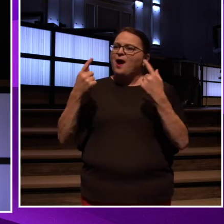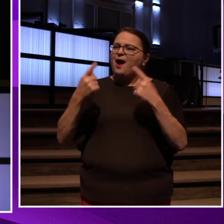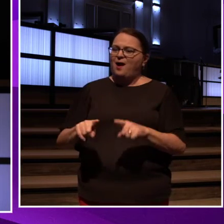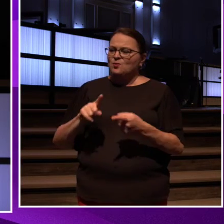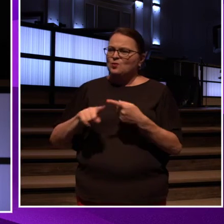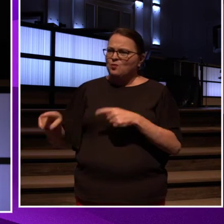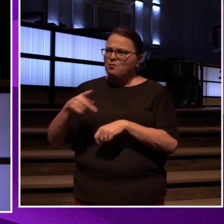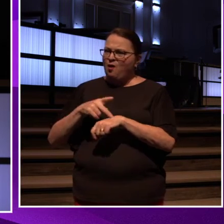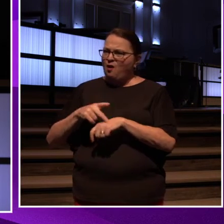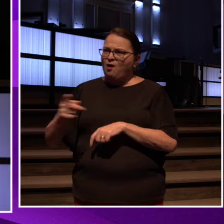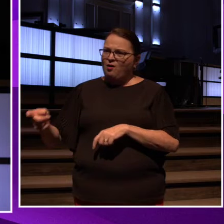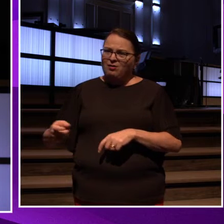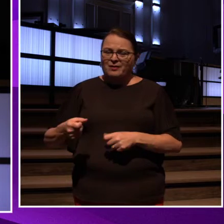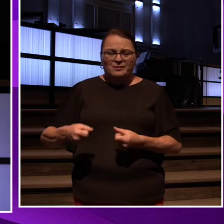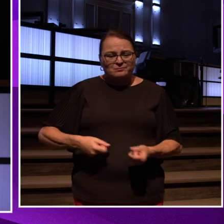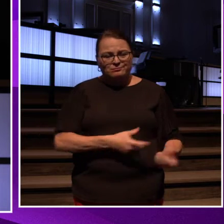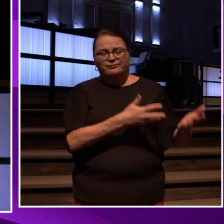thrown in jail again